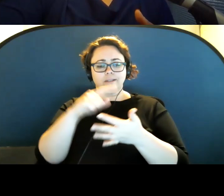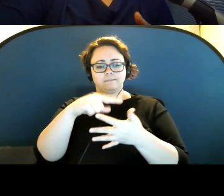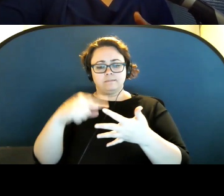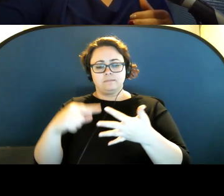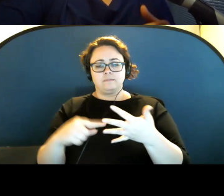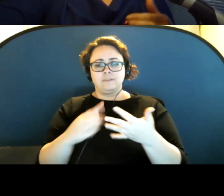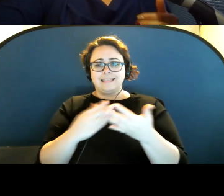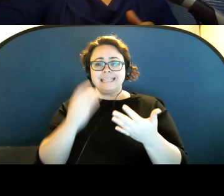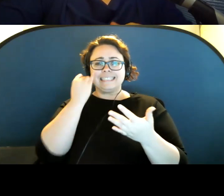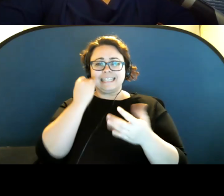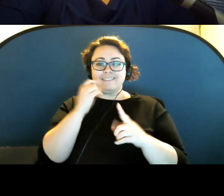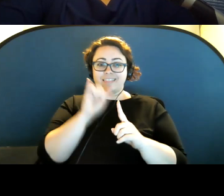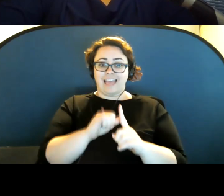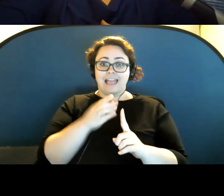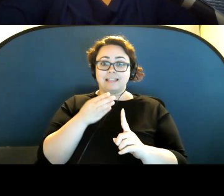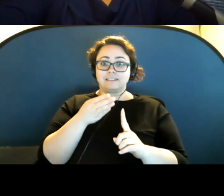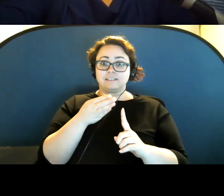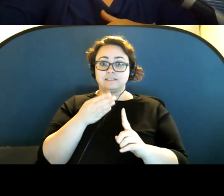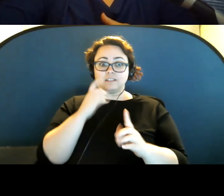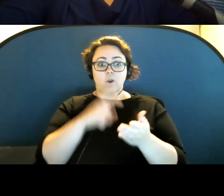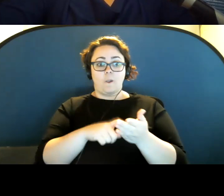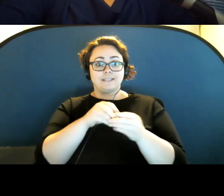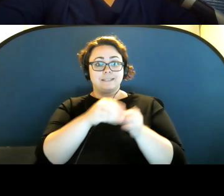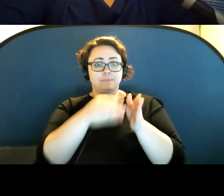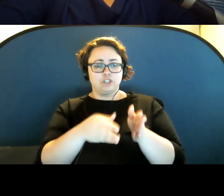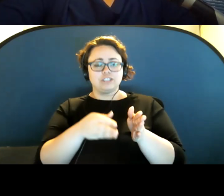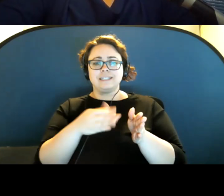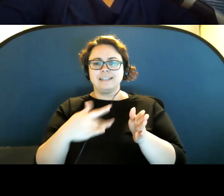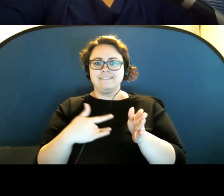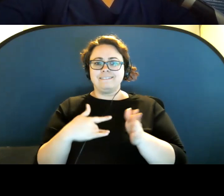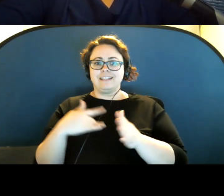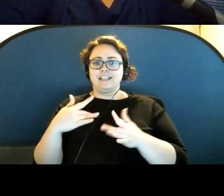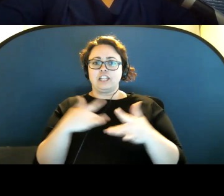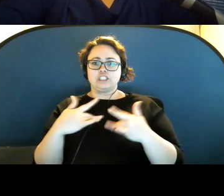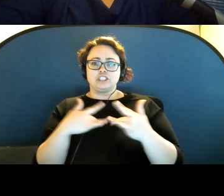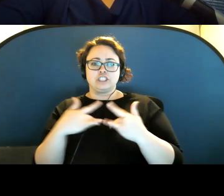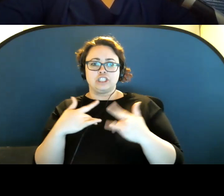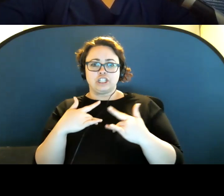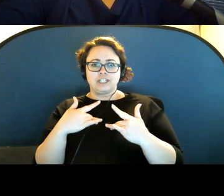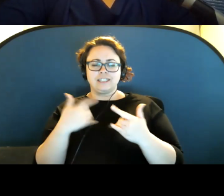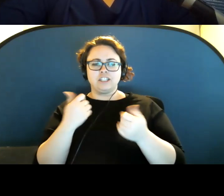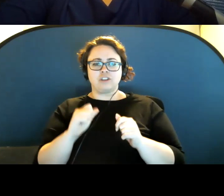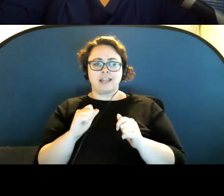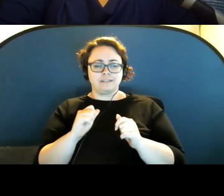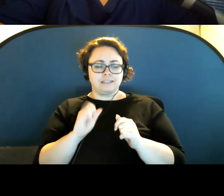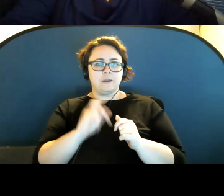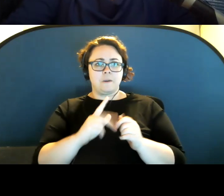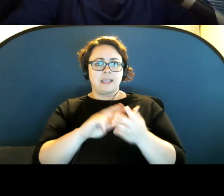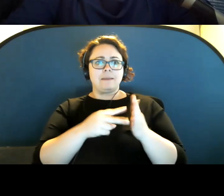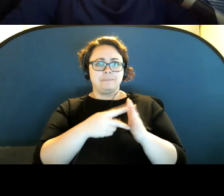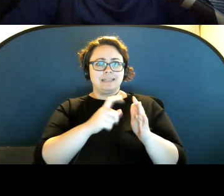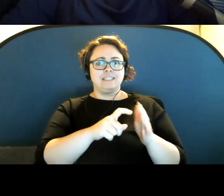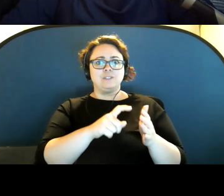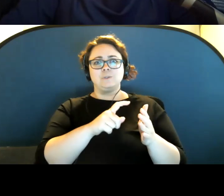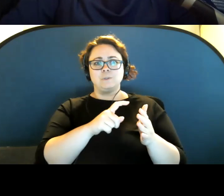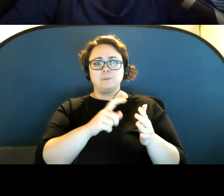something is present, it makes you a little concerned and you start to look for ways to help that person engage with the broader community.